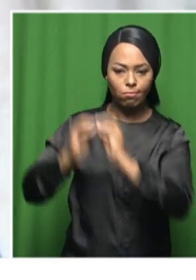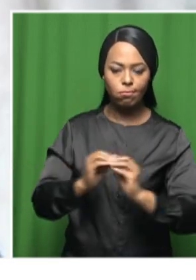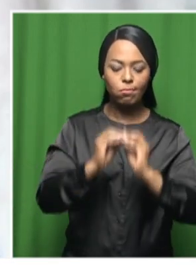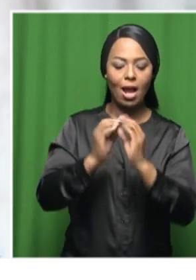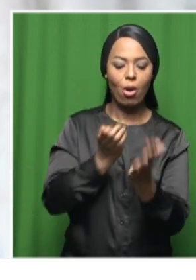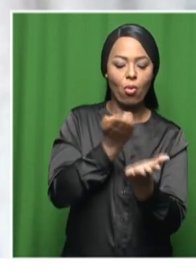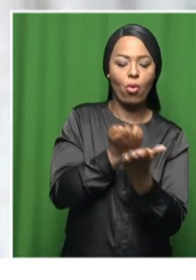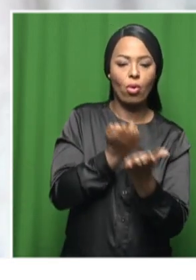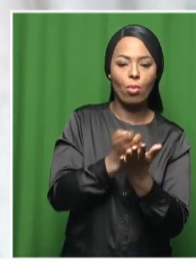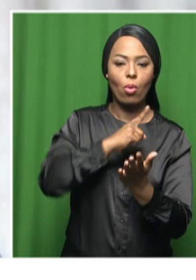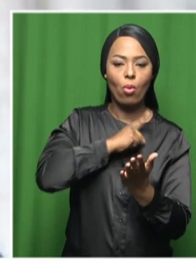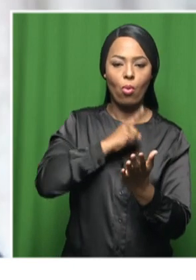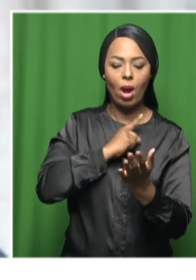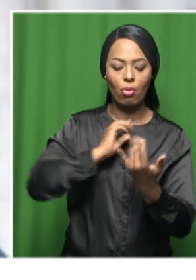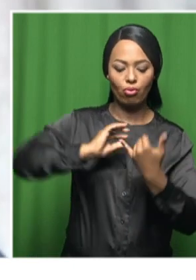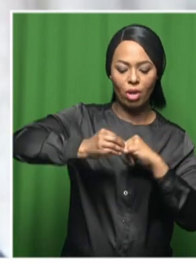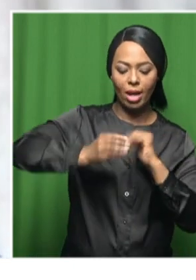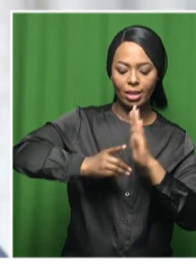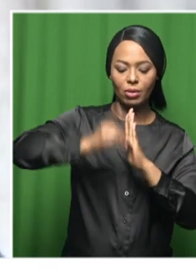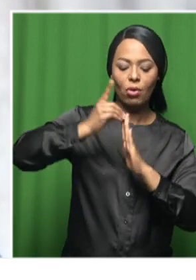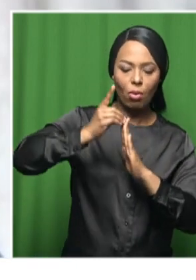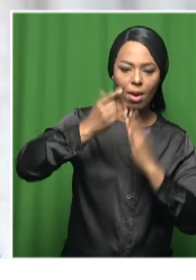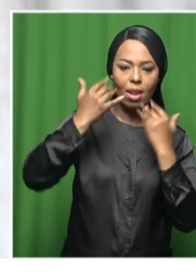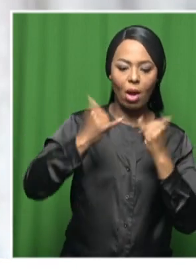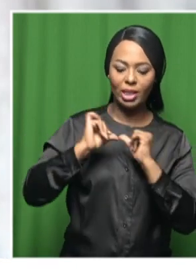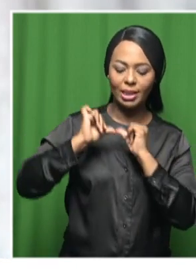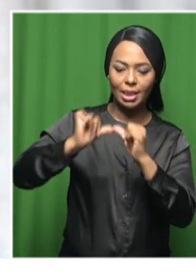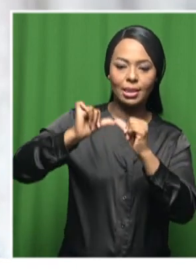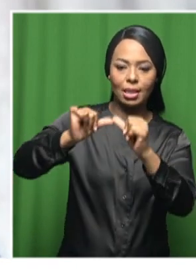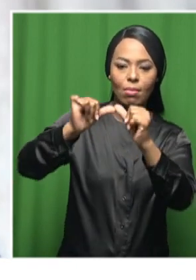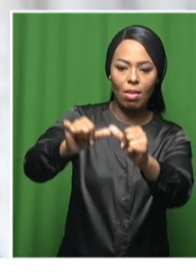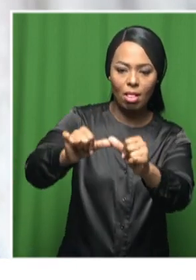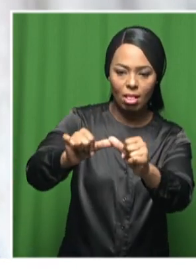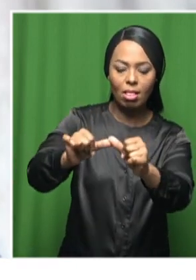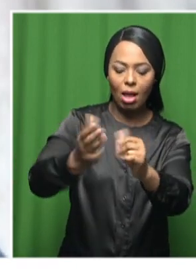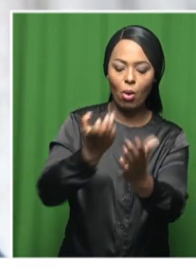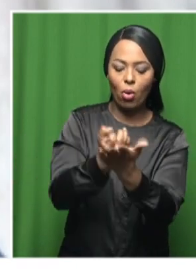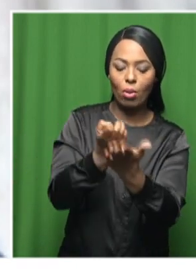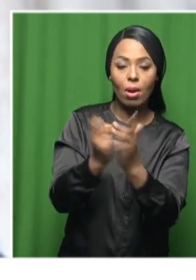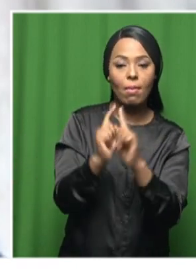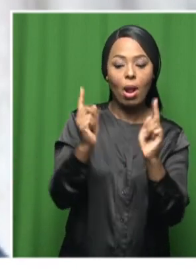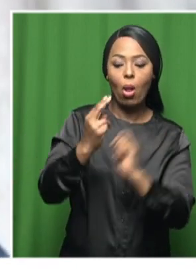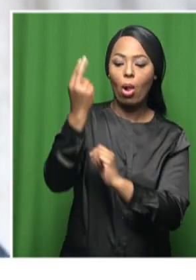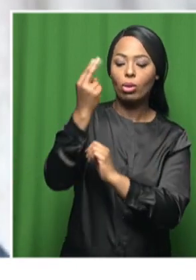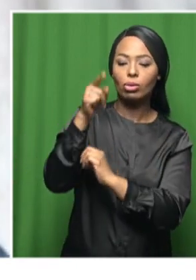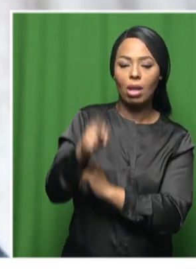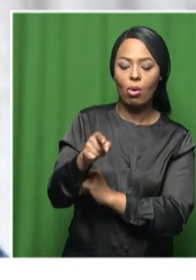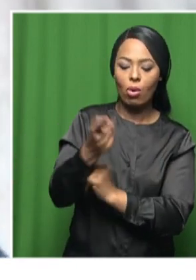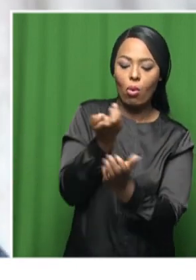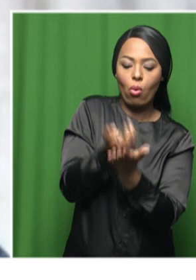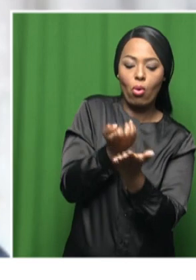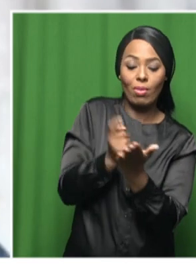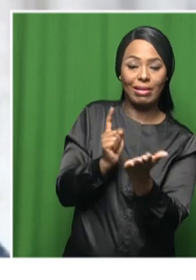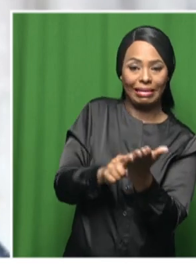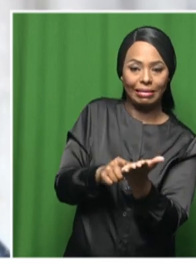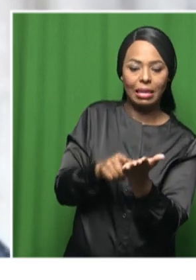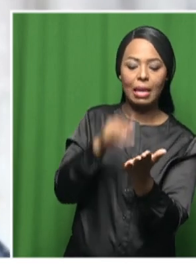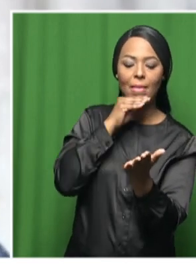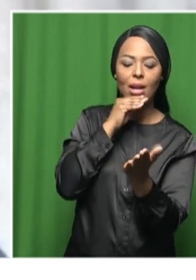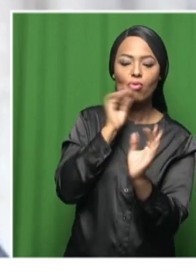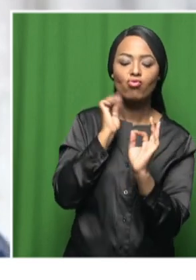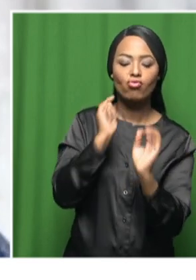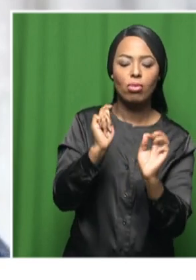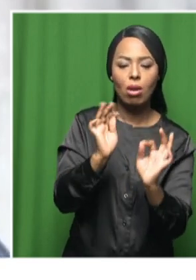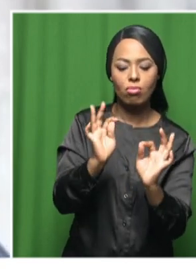so that we develop a much more sustainable economy, but also an economy that provides true